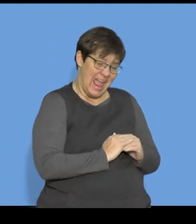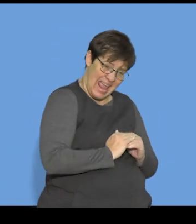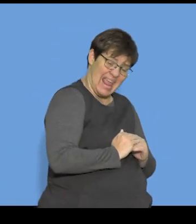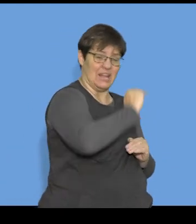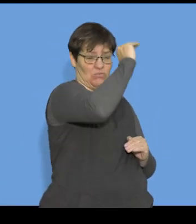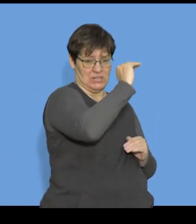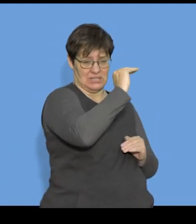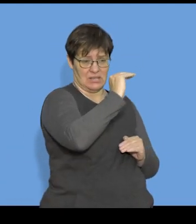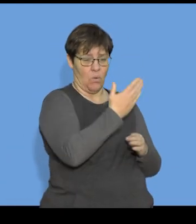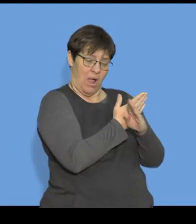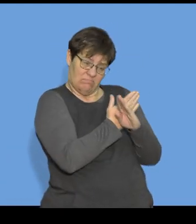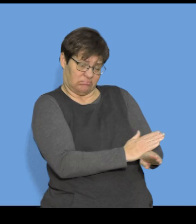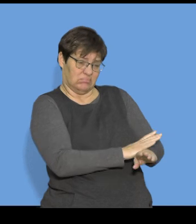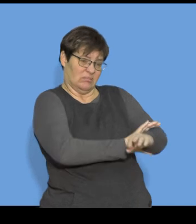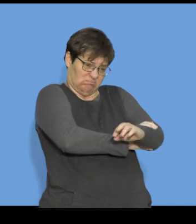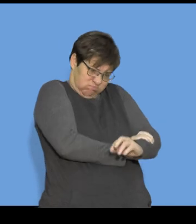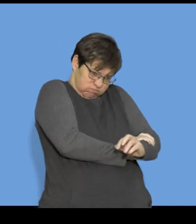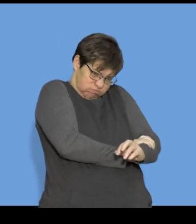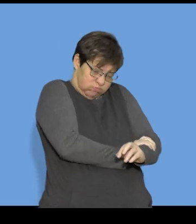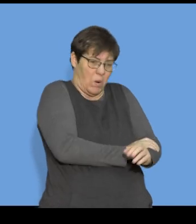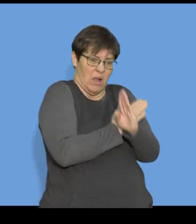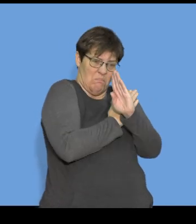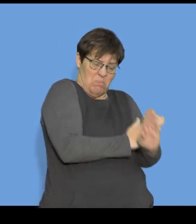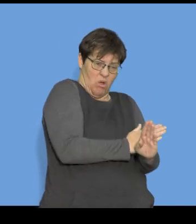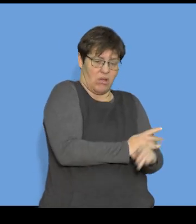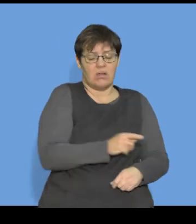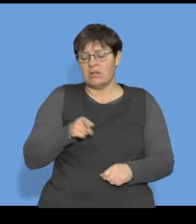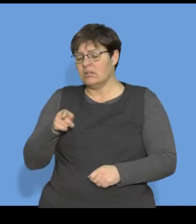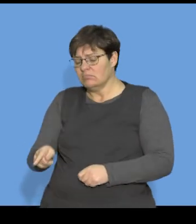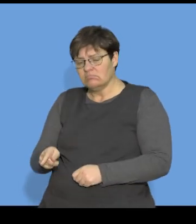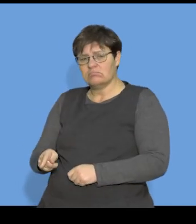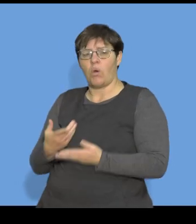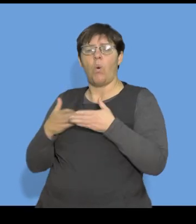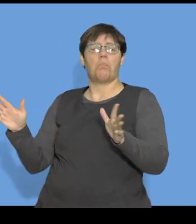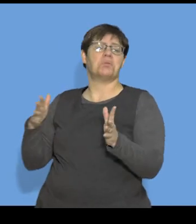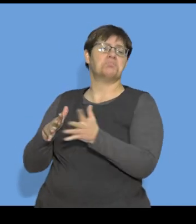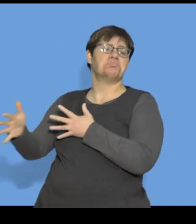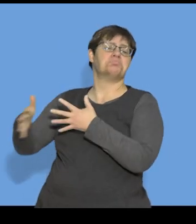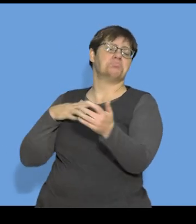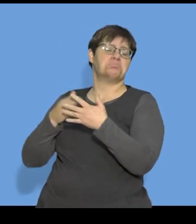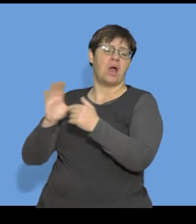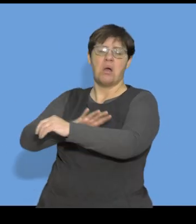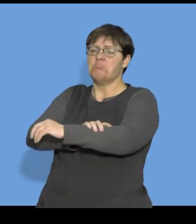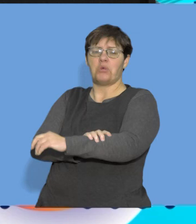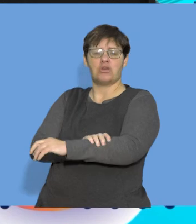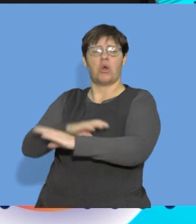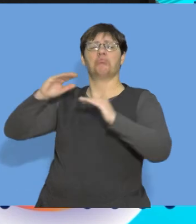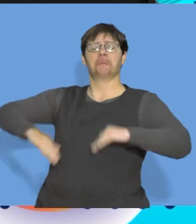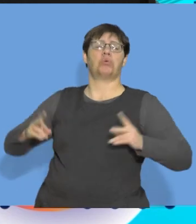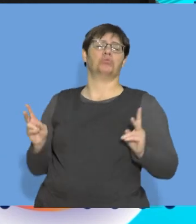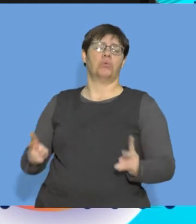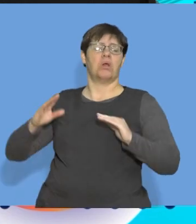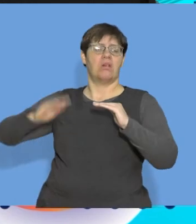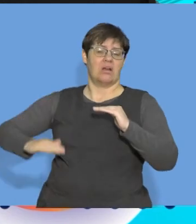while the parasympathetic will decrease. So if you look at the functioning of parasympathetic and